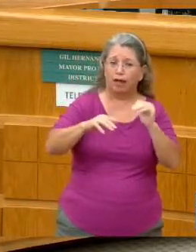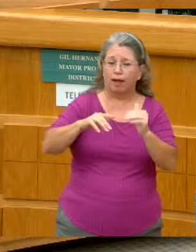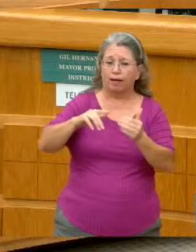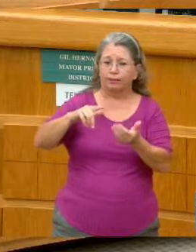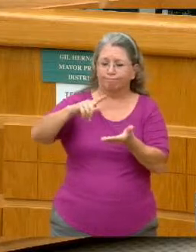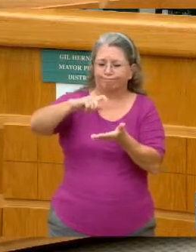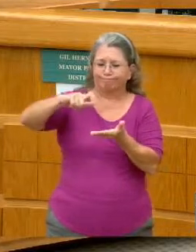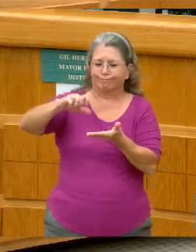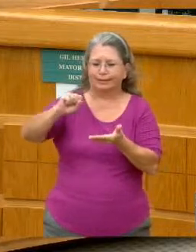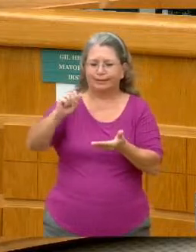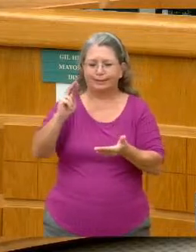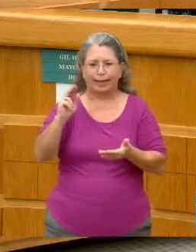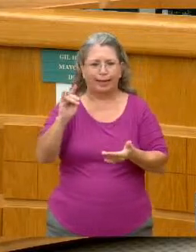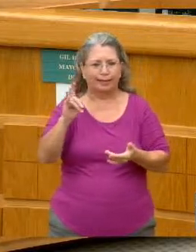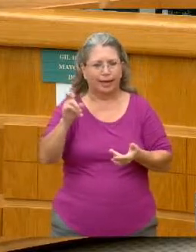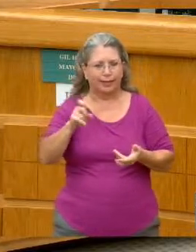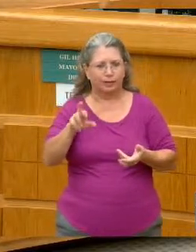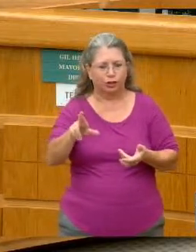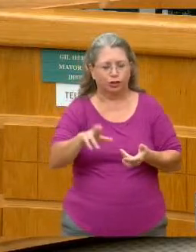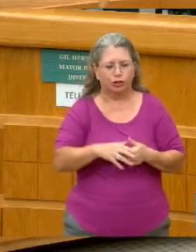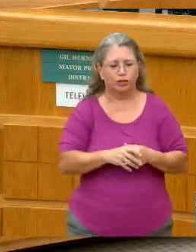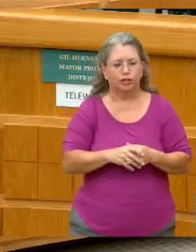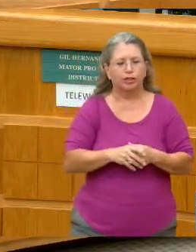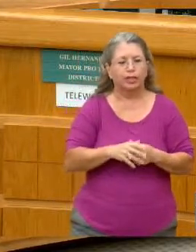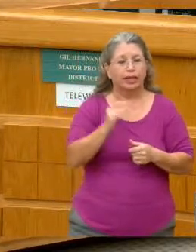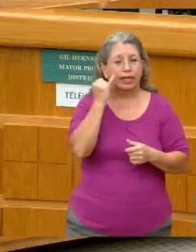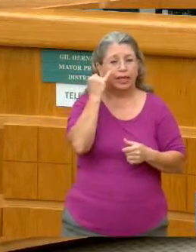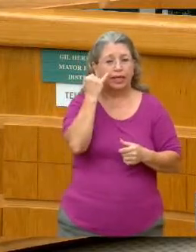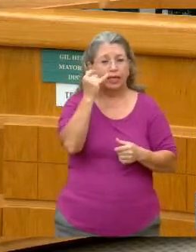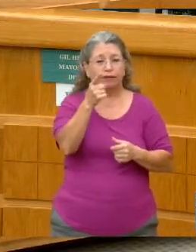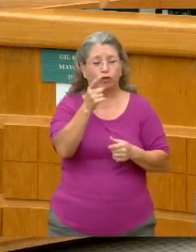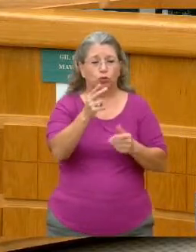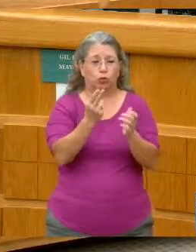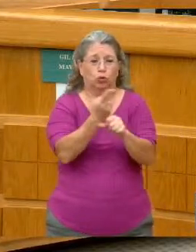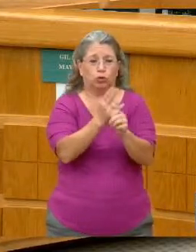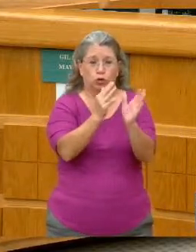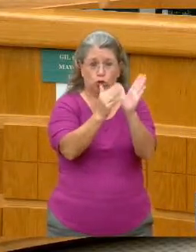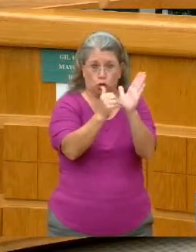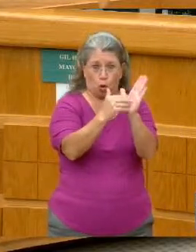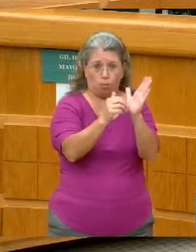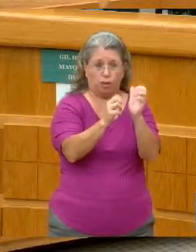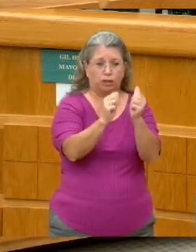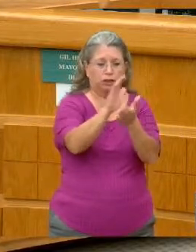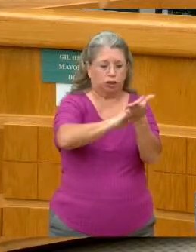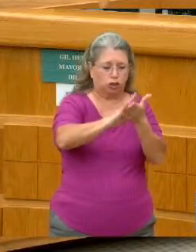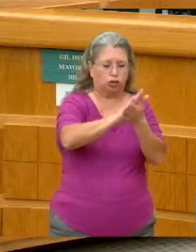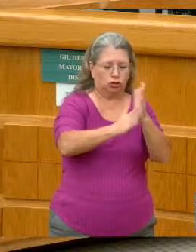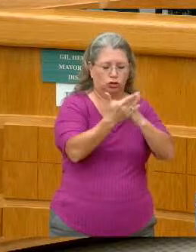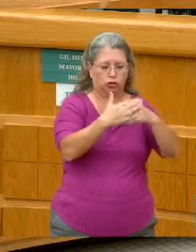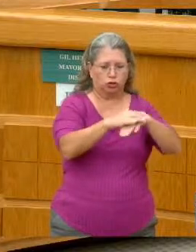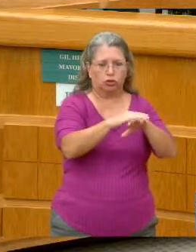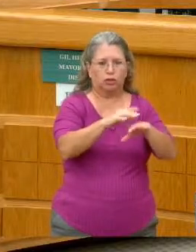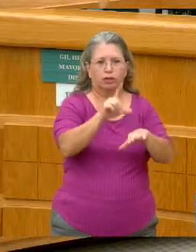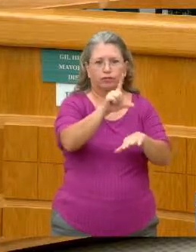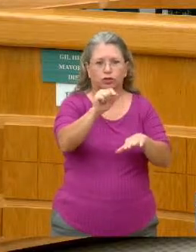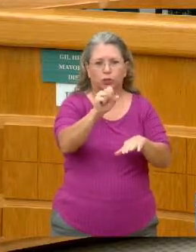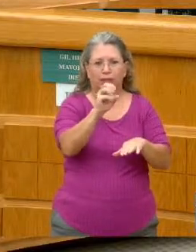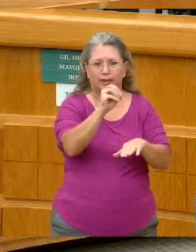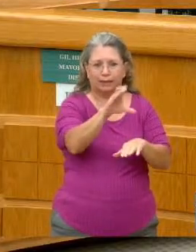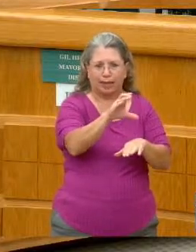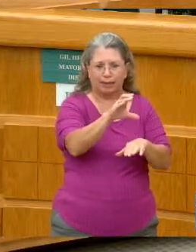for 20 seconds, and the molecular makeup of soap actually breaks apart the sheath